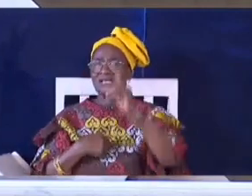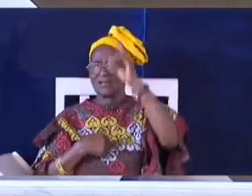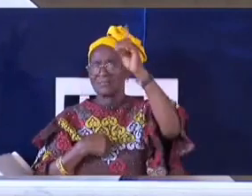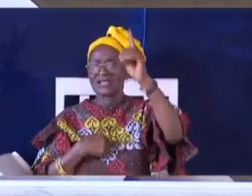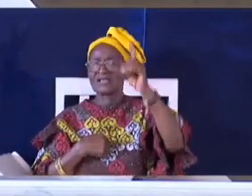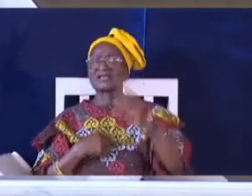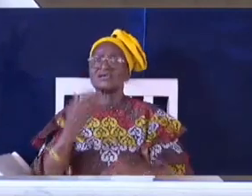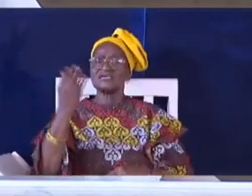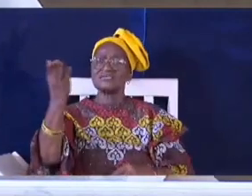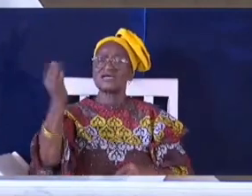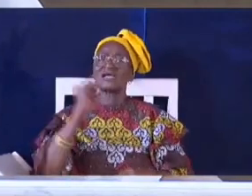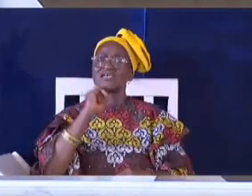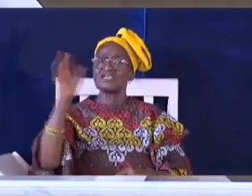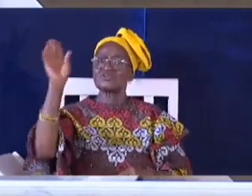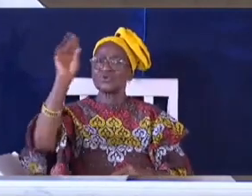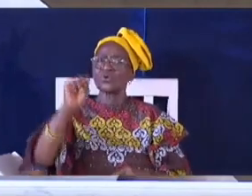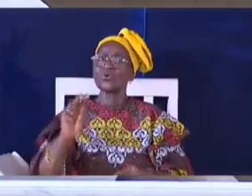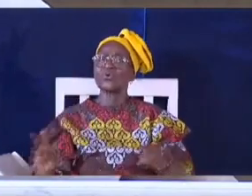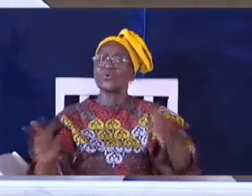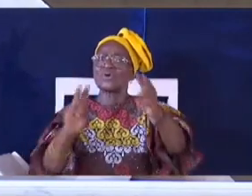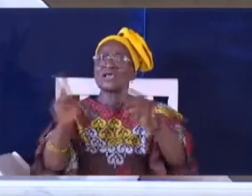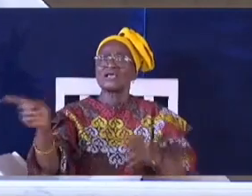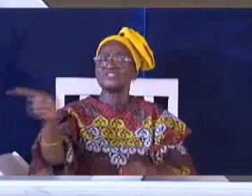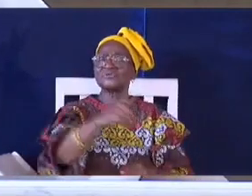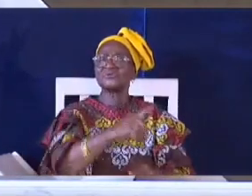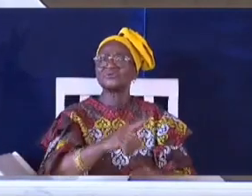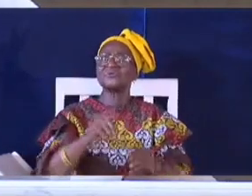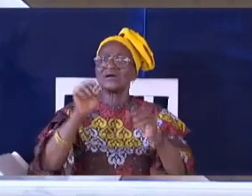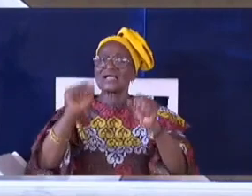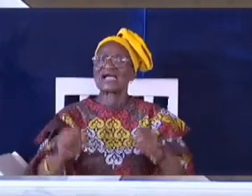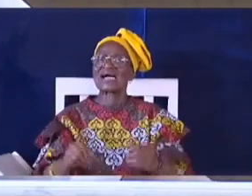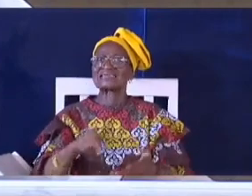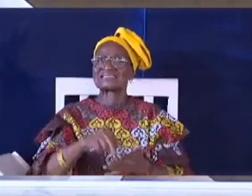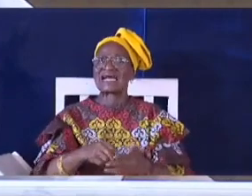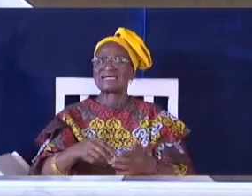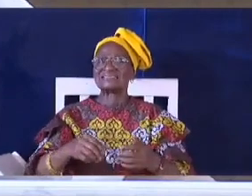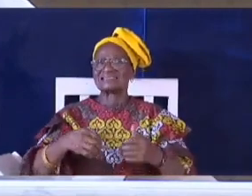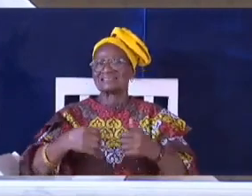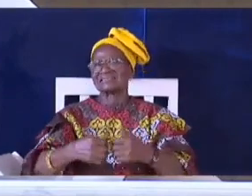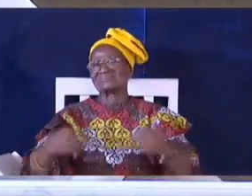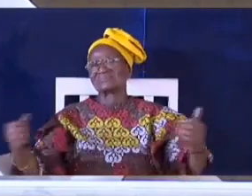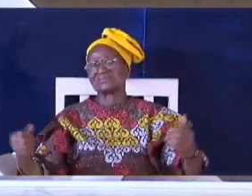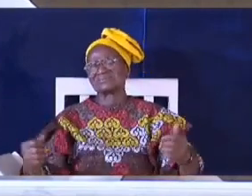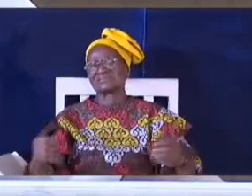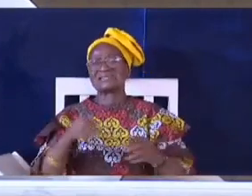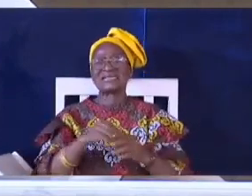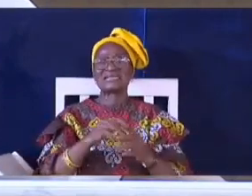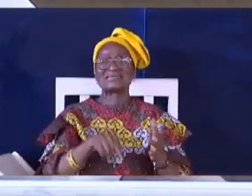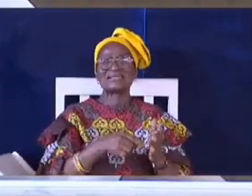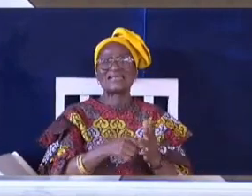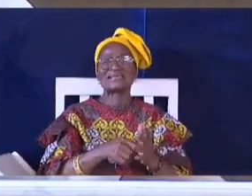There is no way you can be neutral in this world. No way.